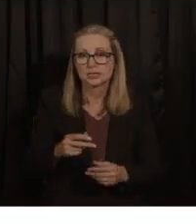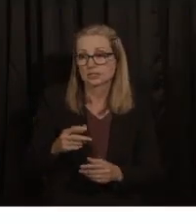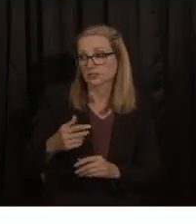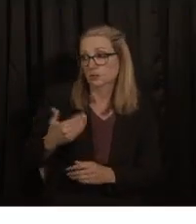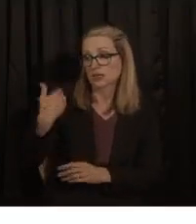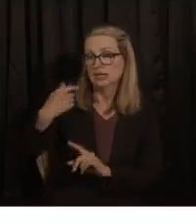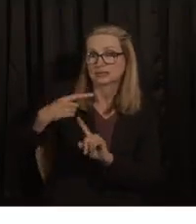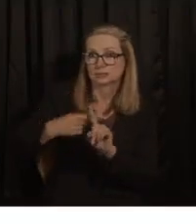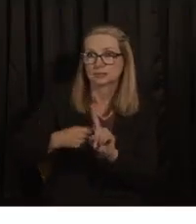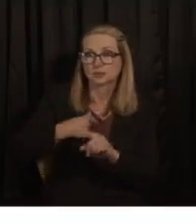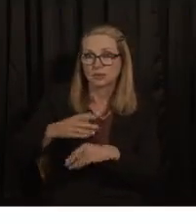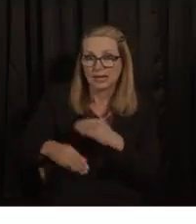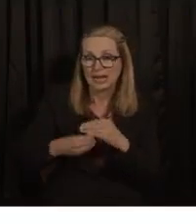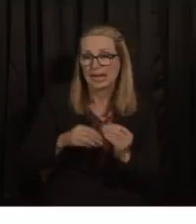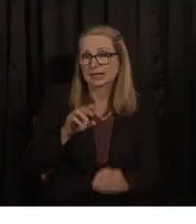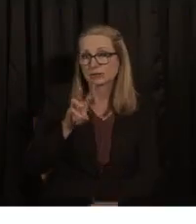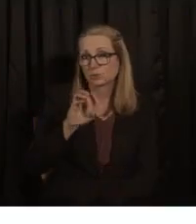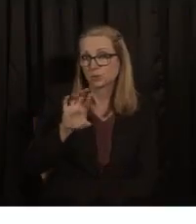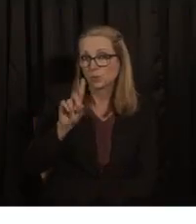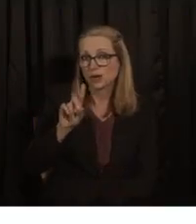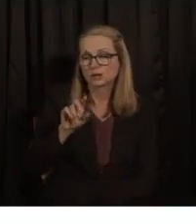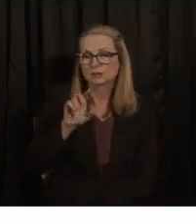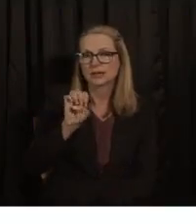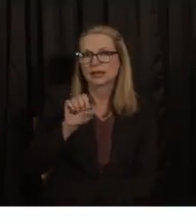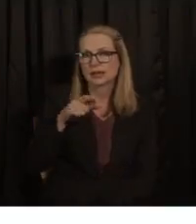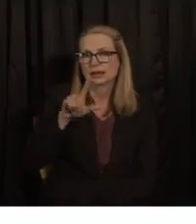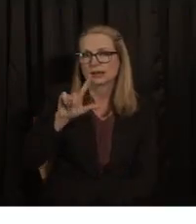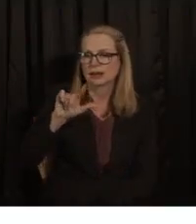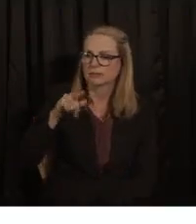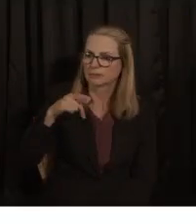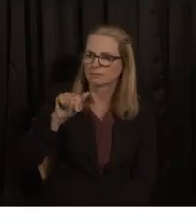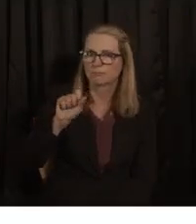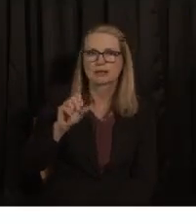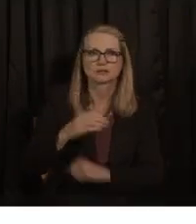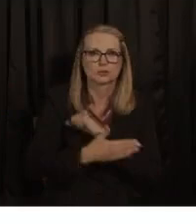testing sites in both Weld and El Paso County to increase demands in those areas.